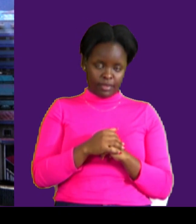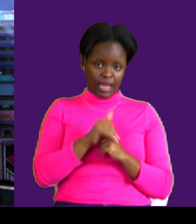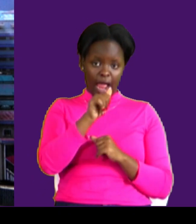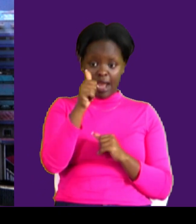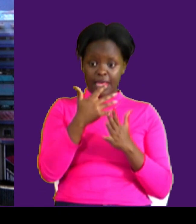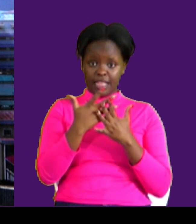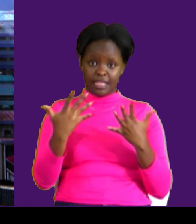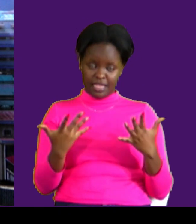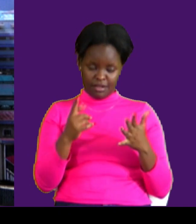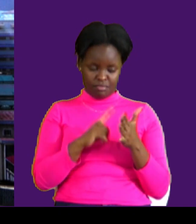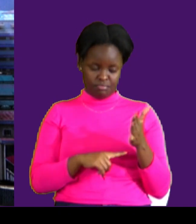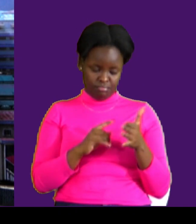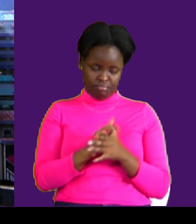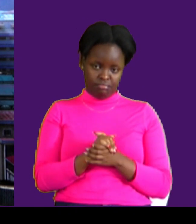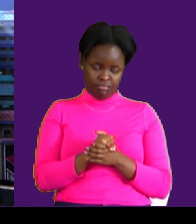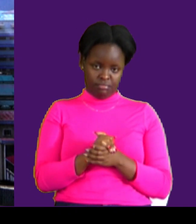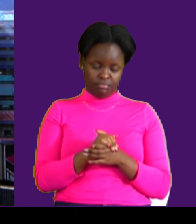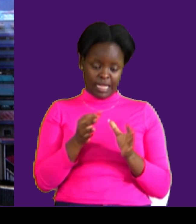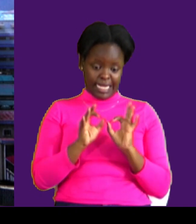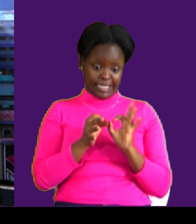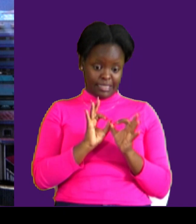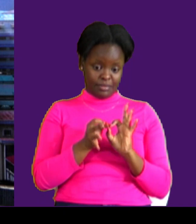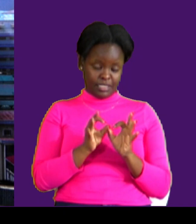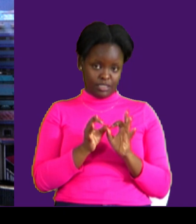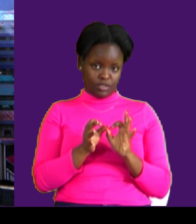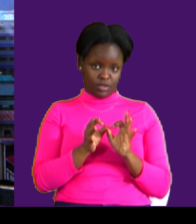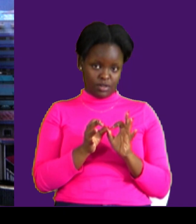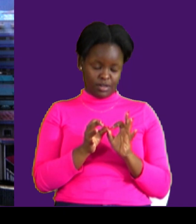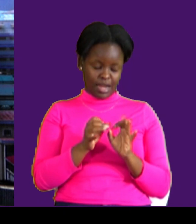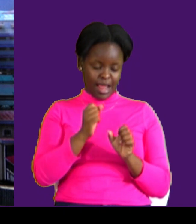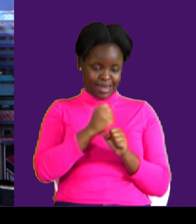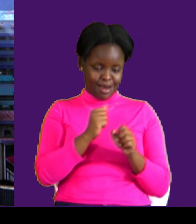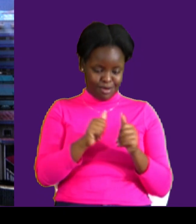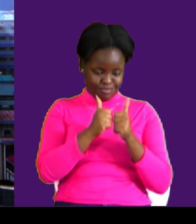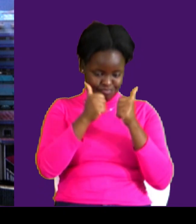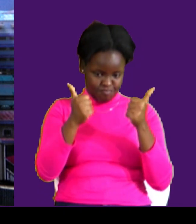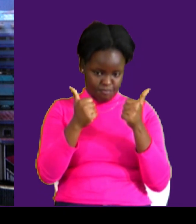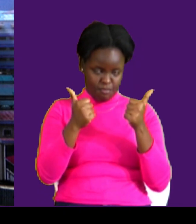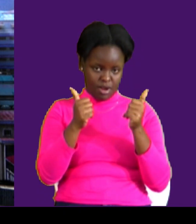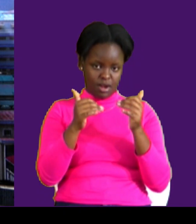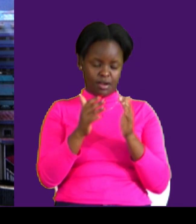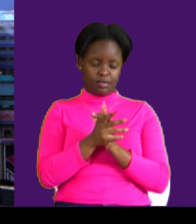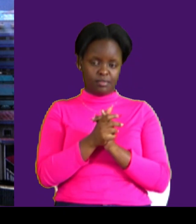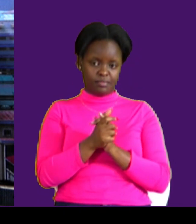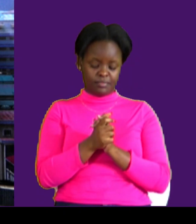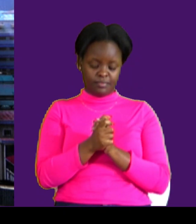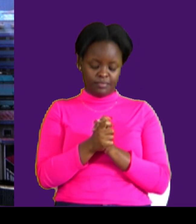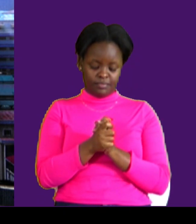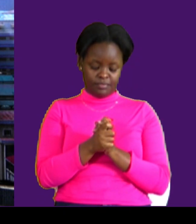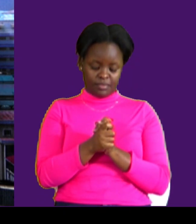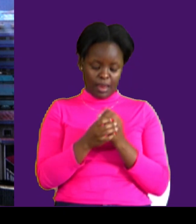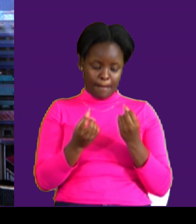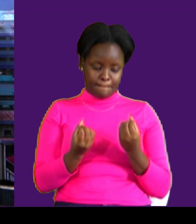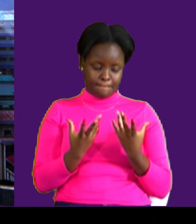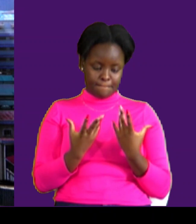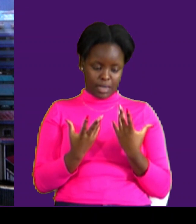another thing is that interpretation should be done very well in such a way that